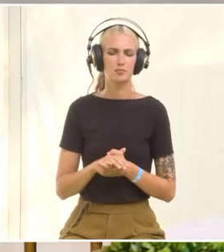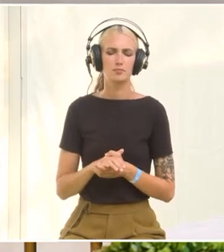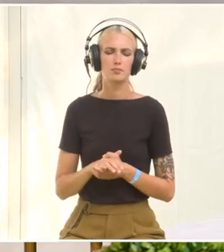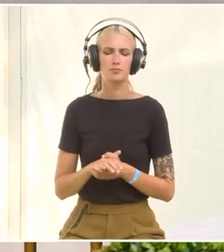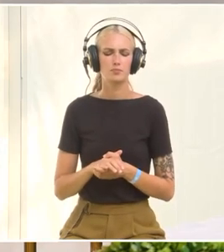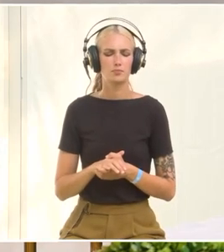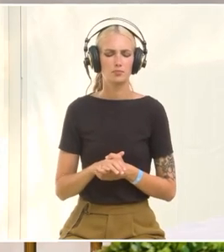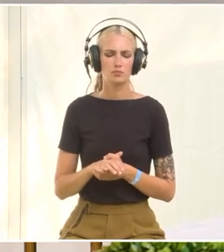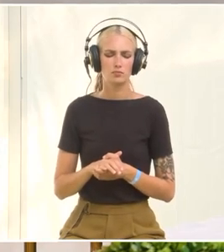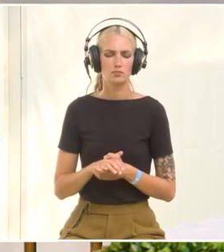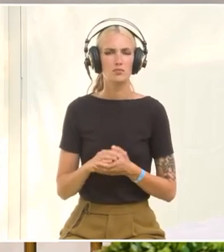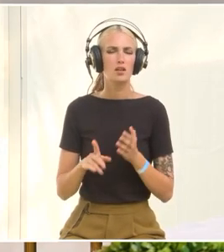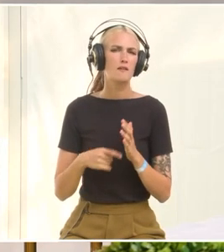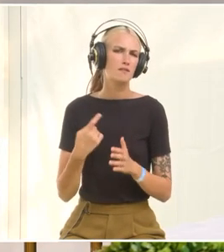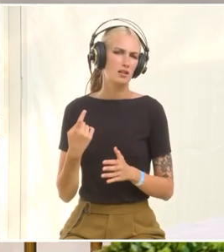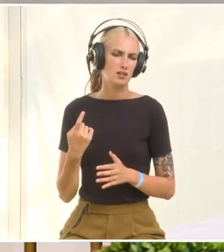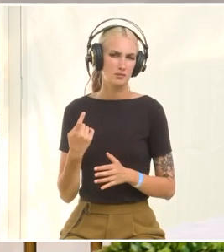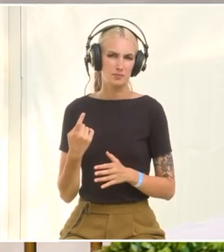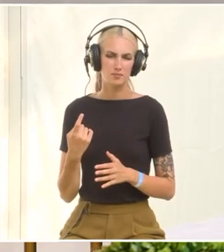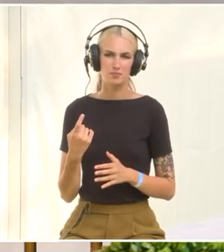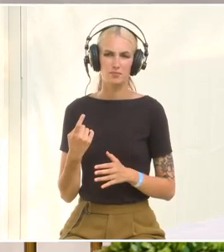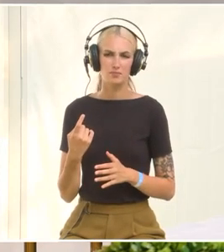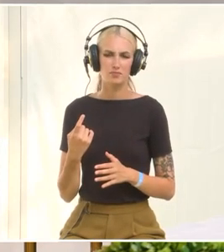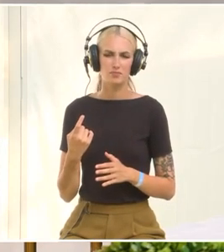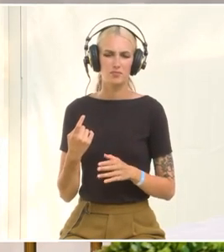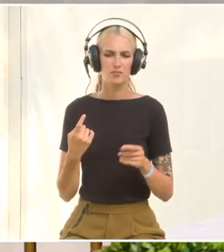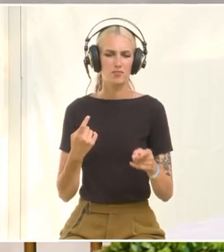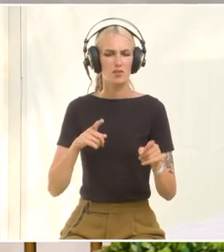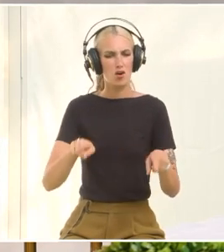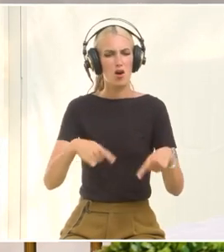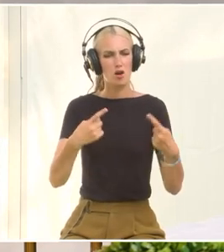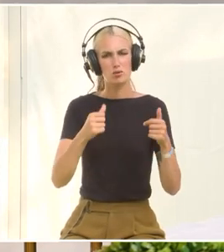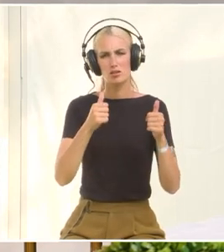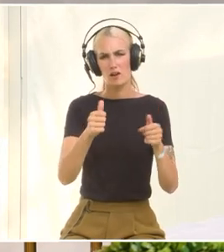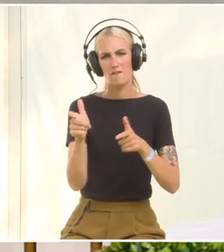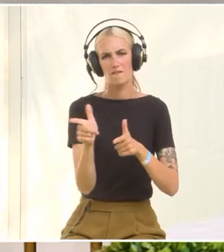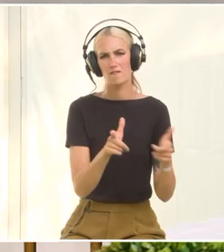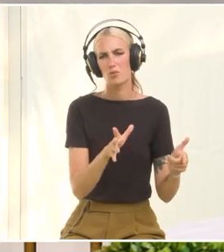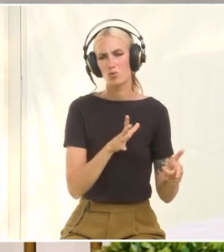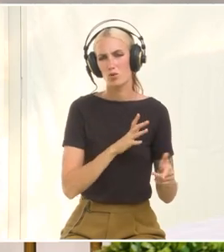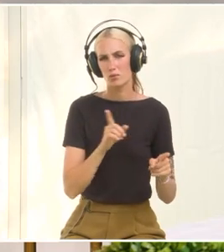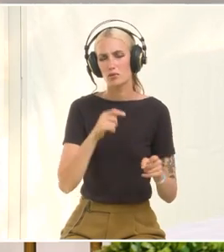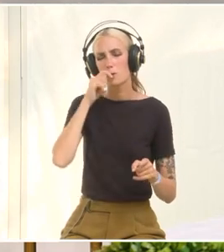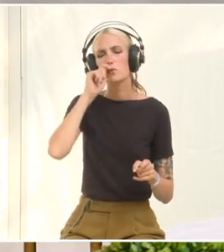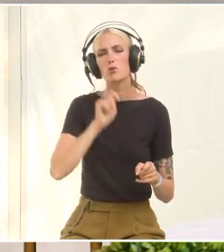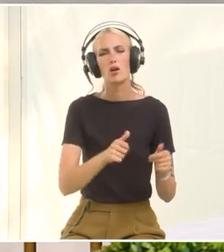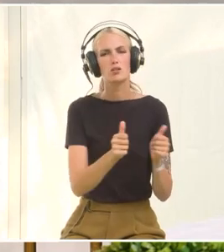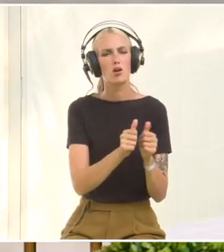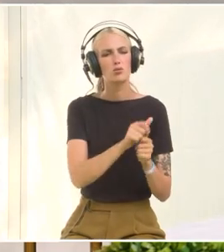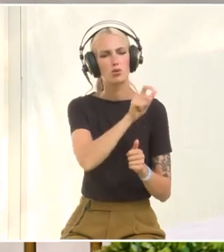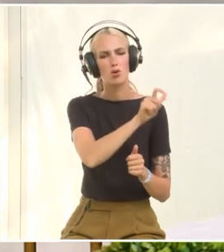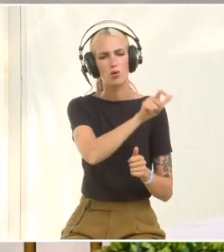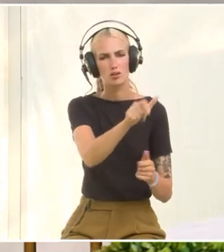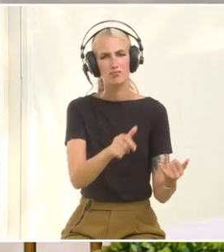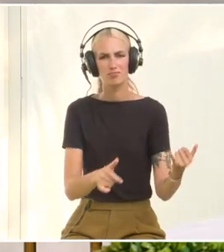had very good development already. Our colleagues from Ukraine came here to study